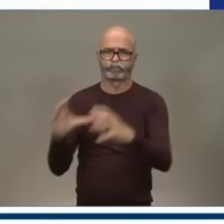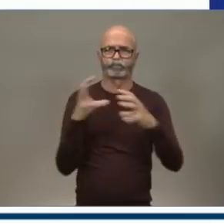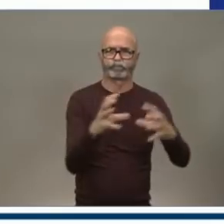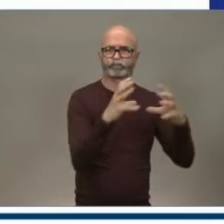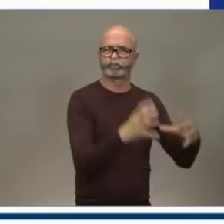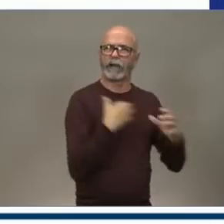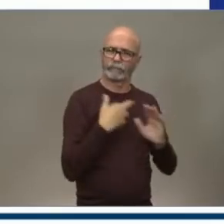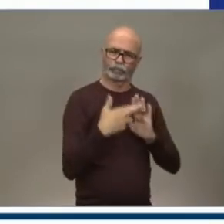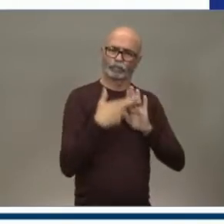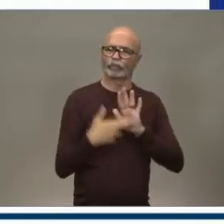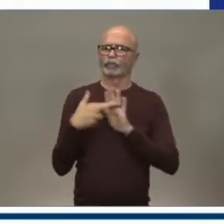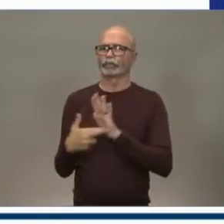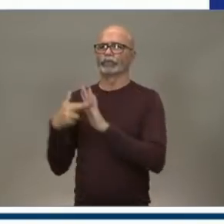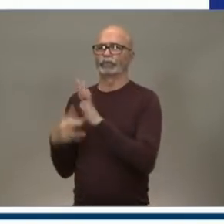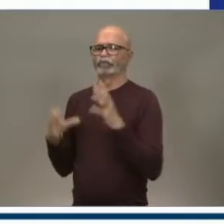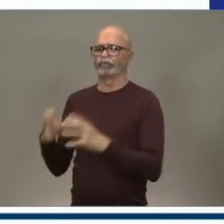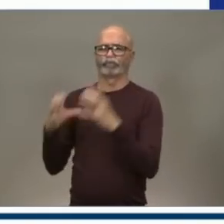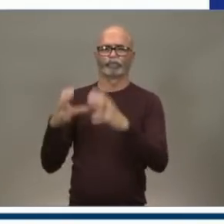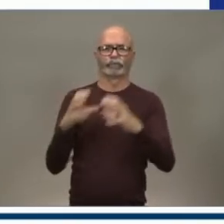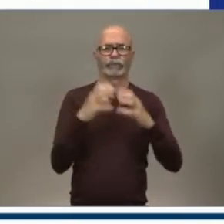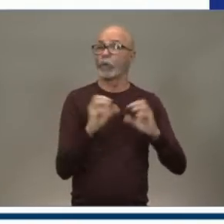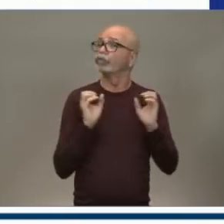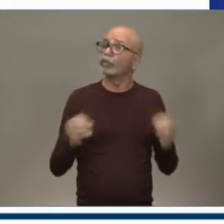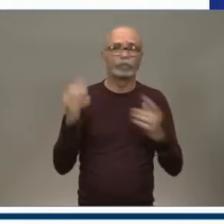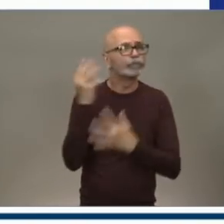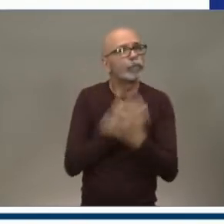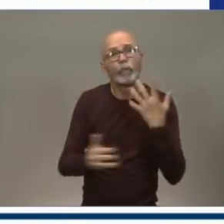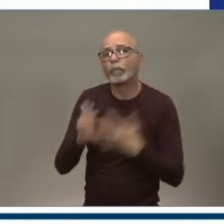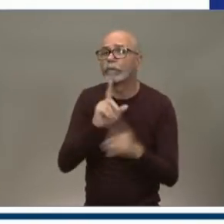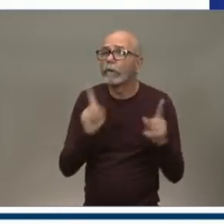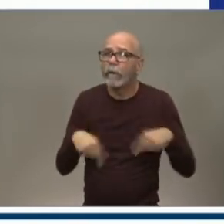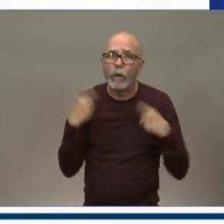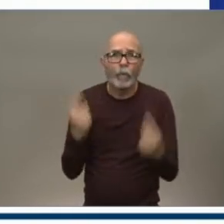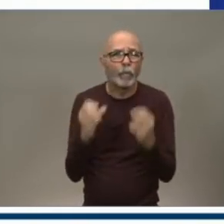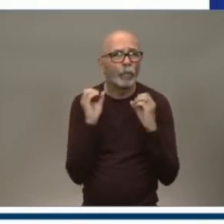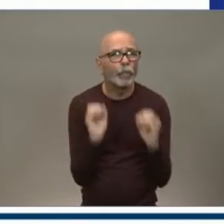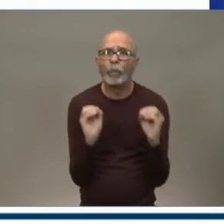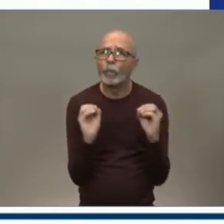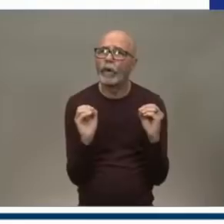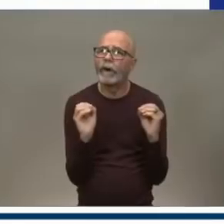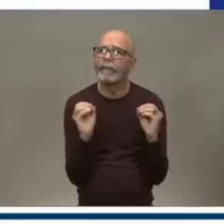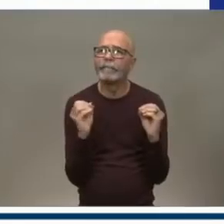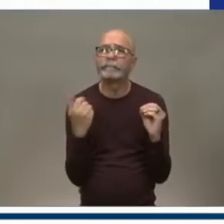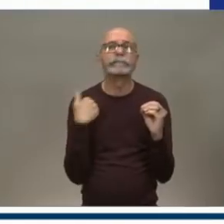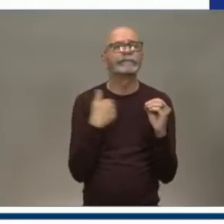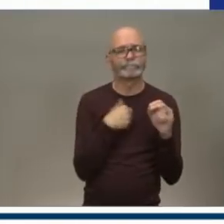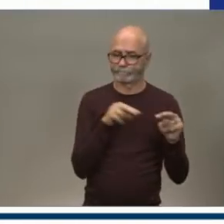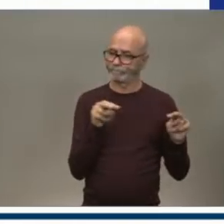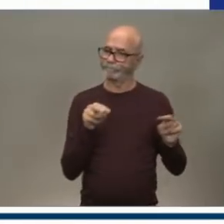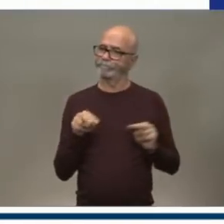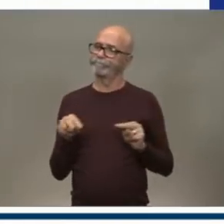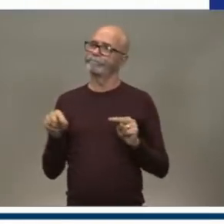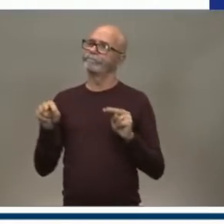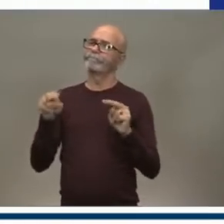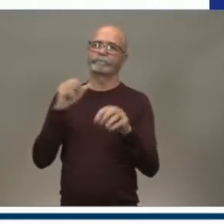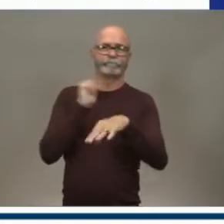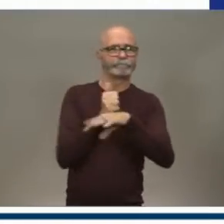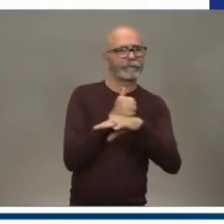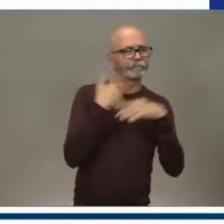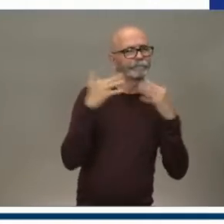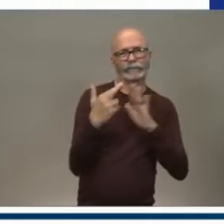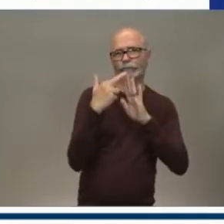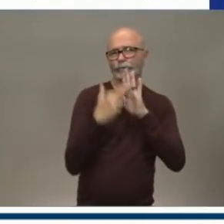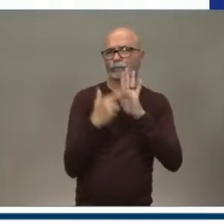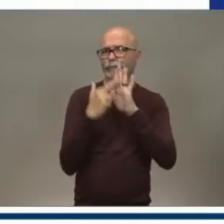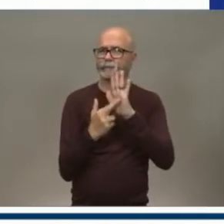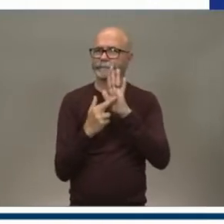class as opposed to the number of periods you would have in the run of a day. All of those steps have been taken, but of course we'll continue to watch